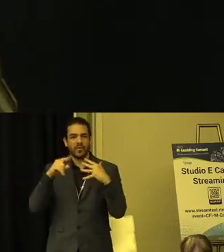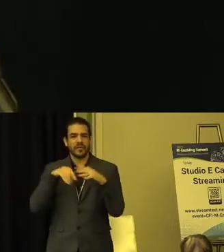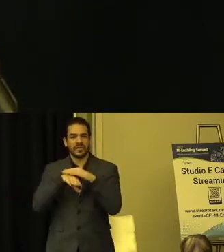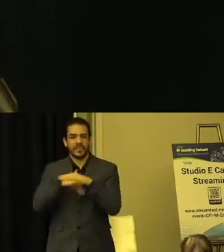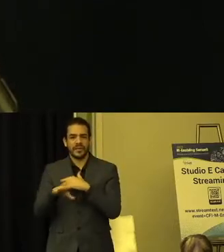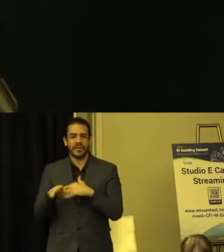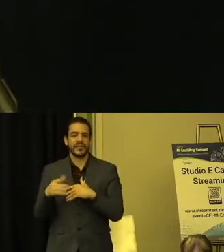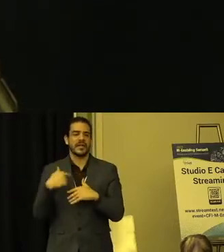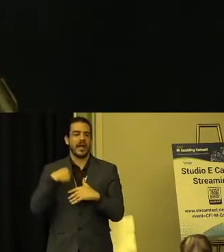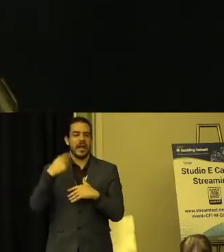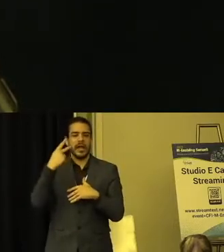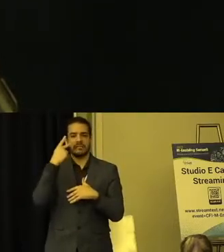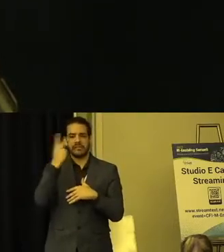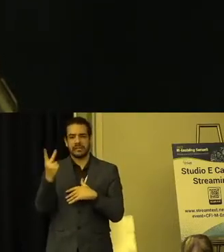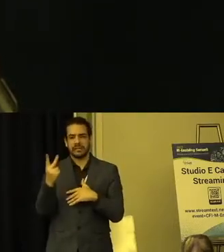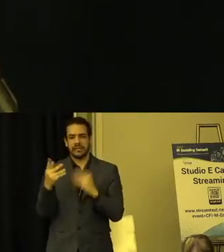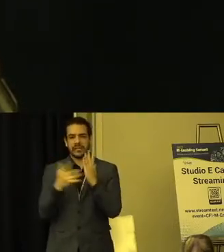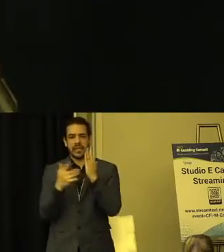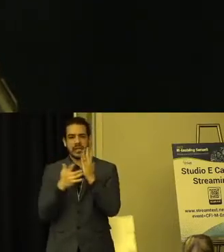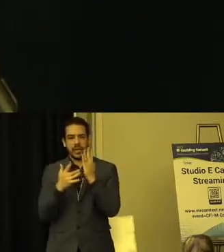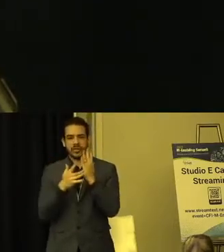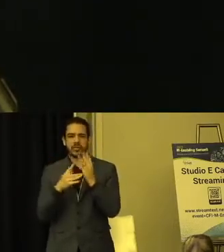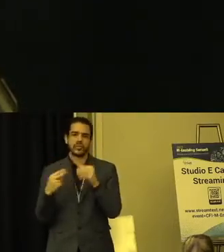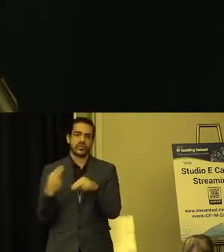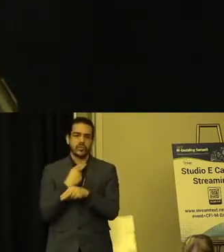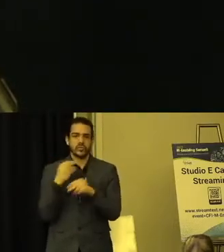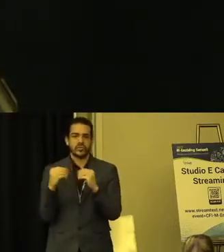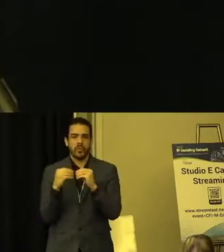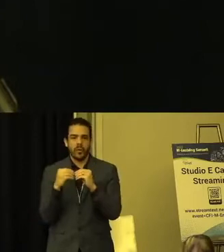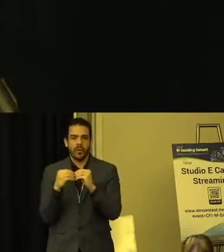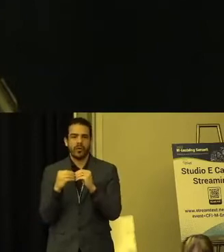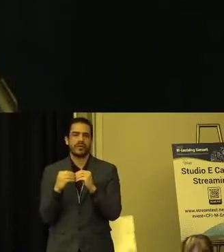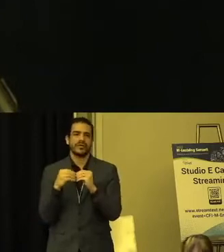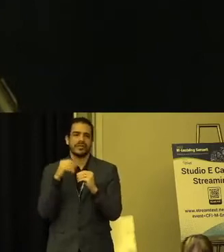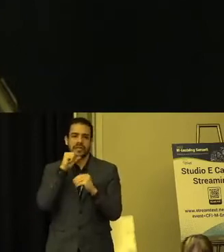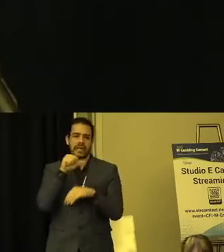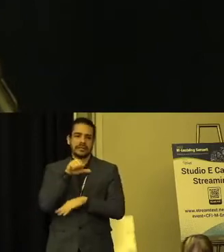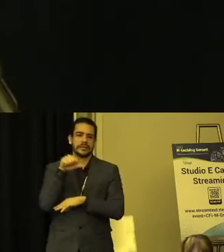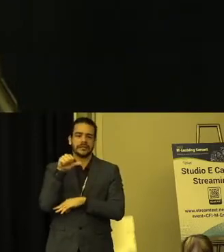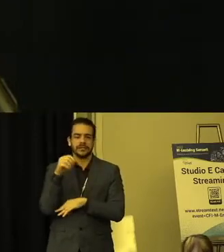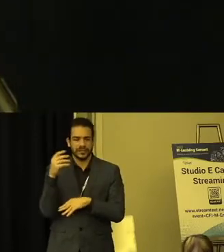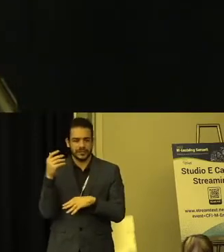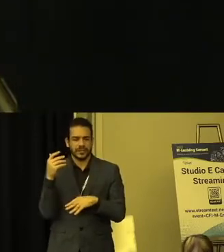I've seen the technologies incorporate it with less of a fuss over the years.